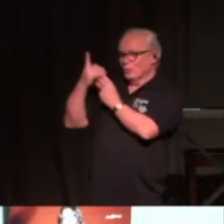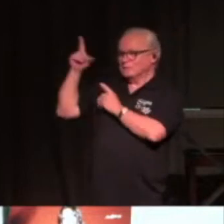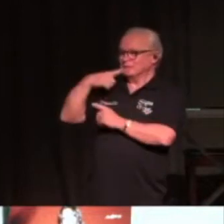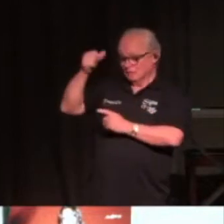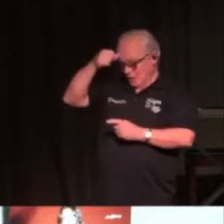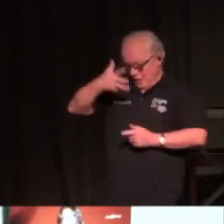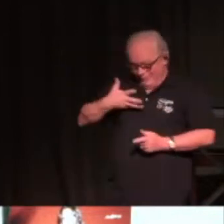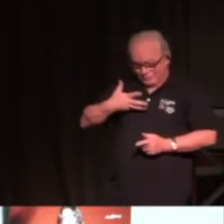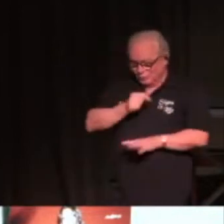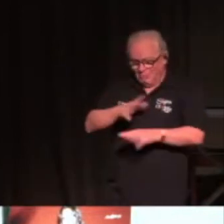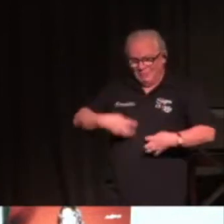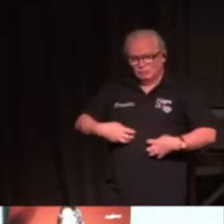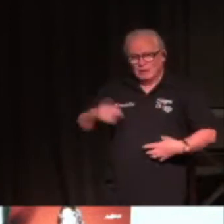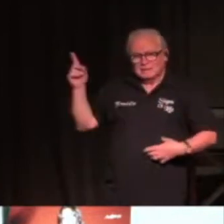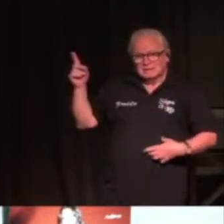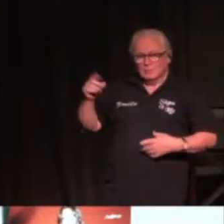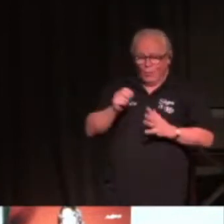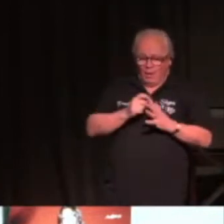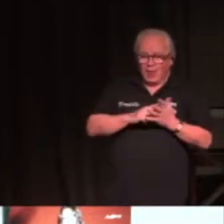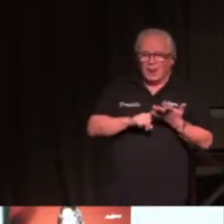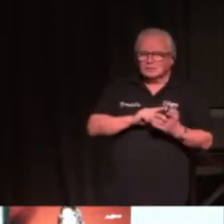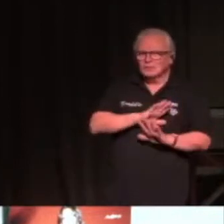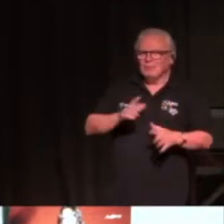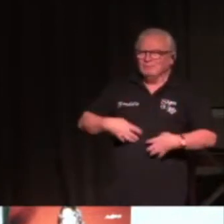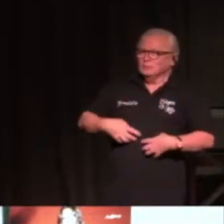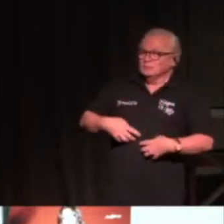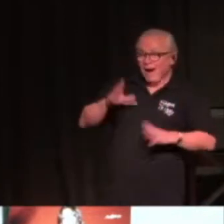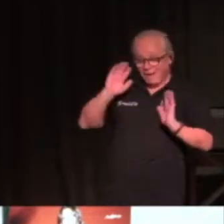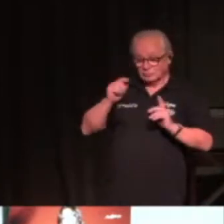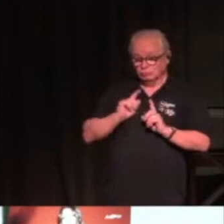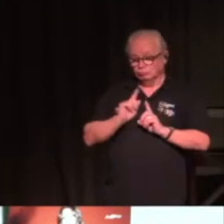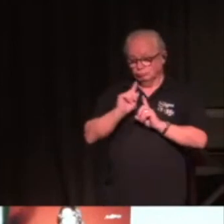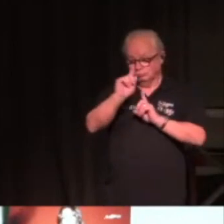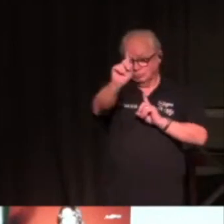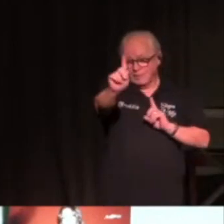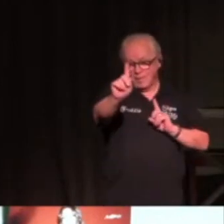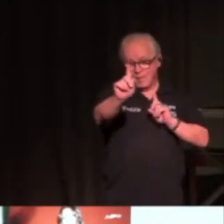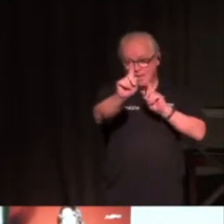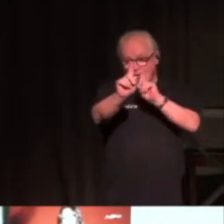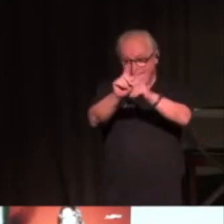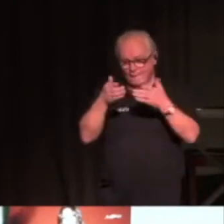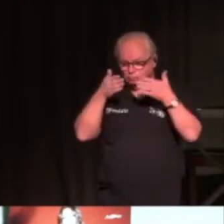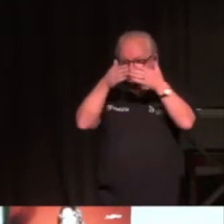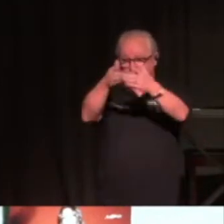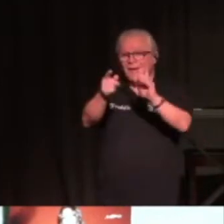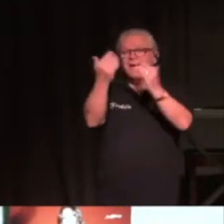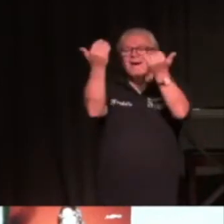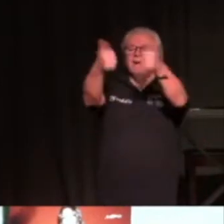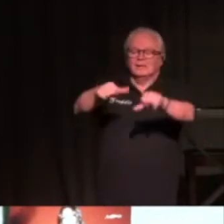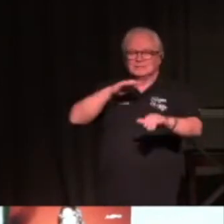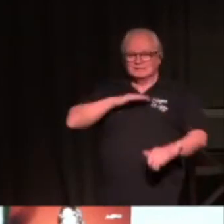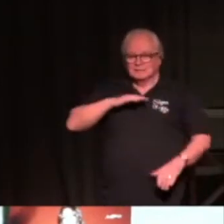not be afraid, Paul. You must be brought before Caesar, and indeed God has granted you